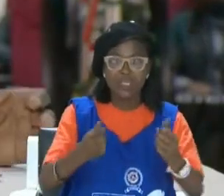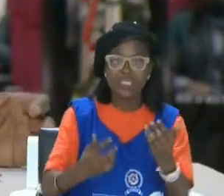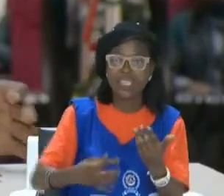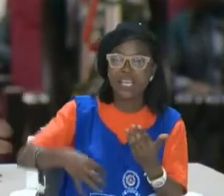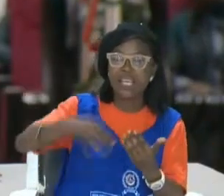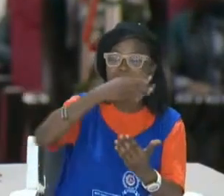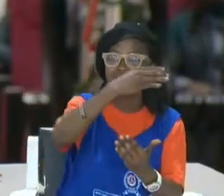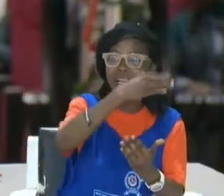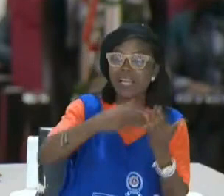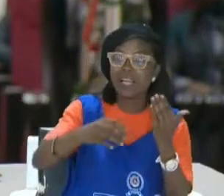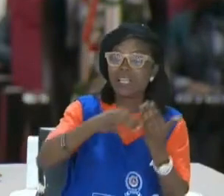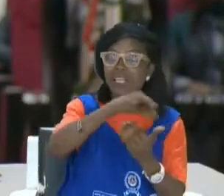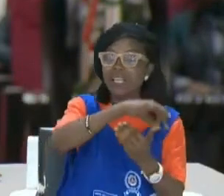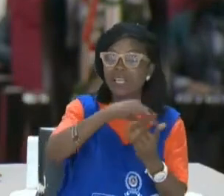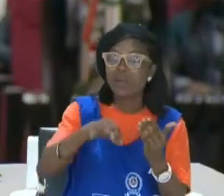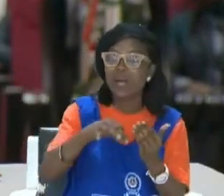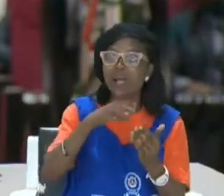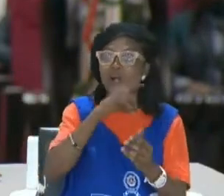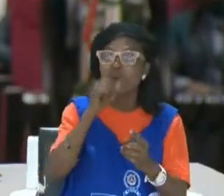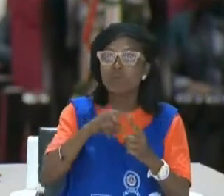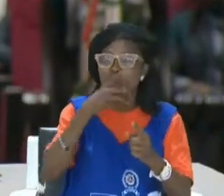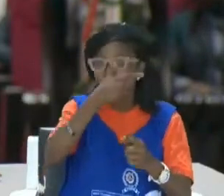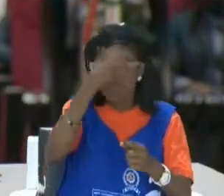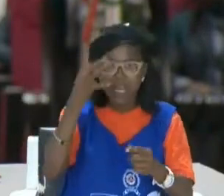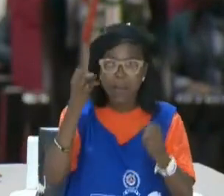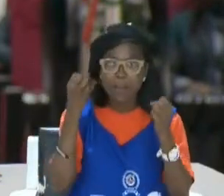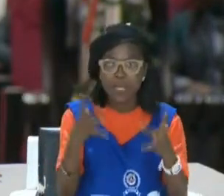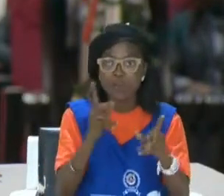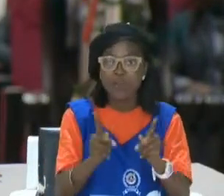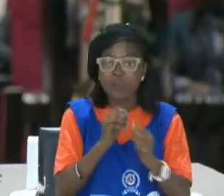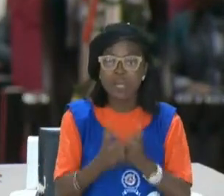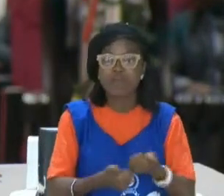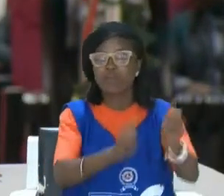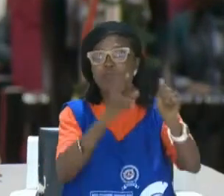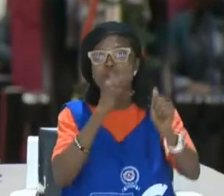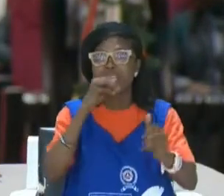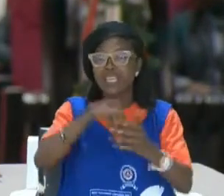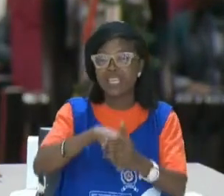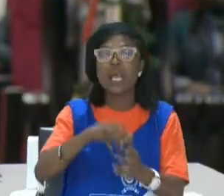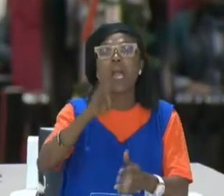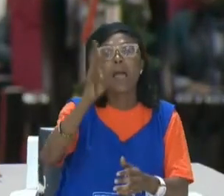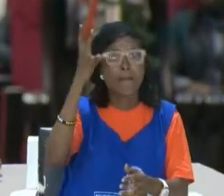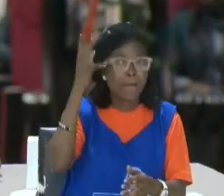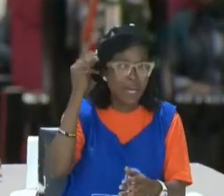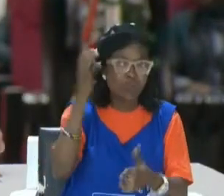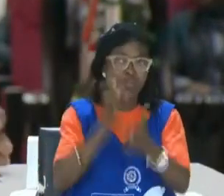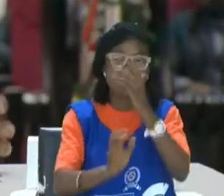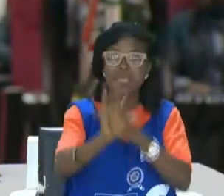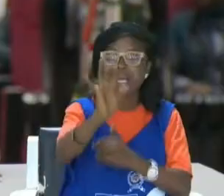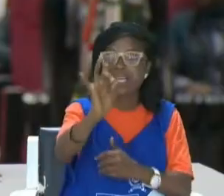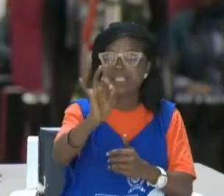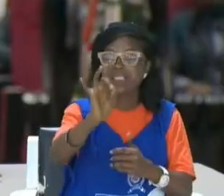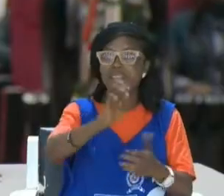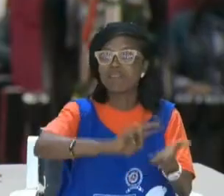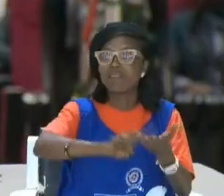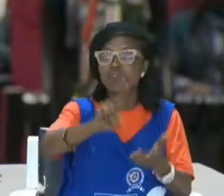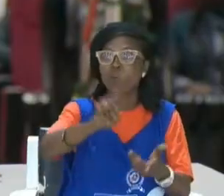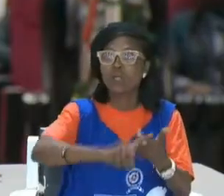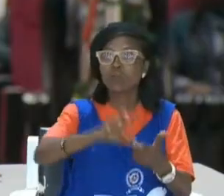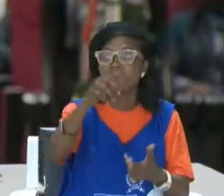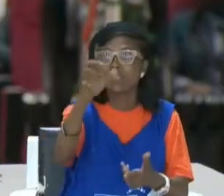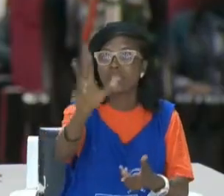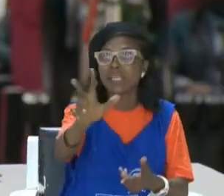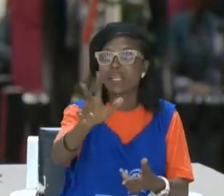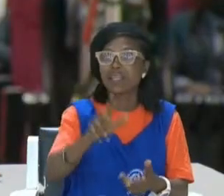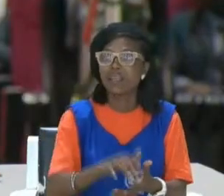because there was a multitude following him. In Matthew chapter 8, from verse 1 to 3, Matthew 8, 1 to 3.